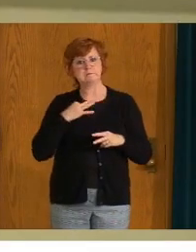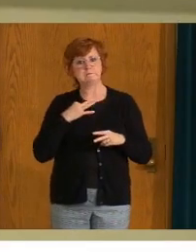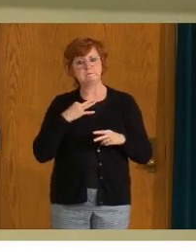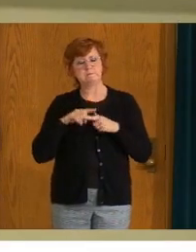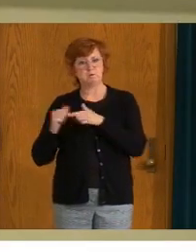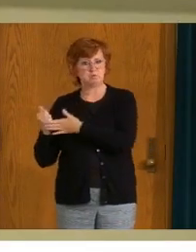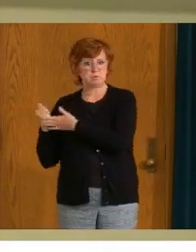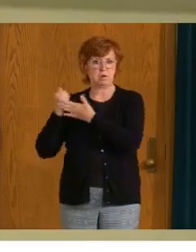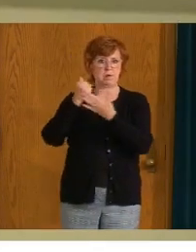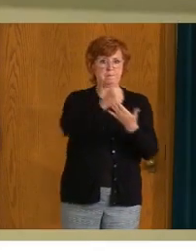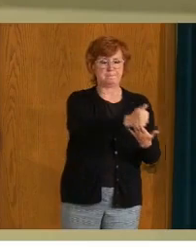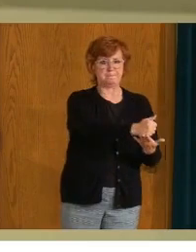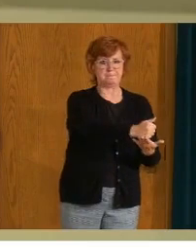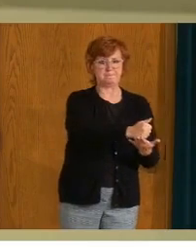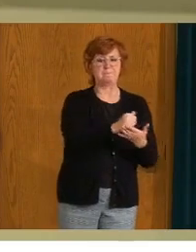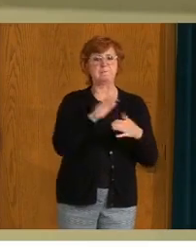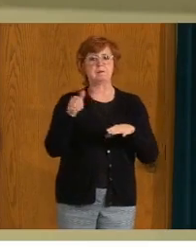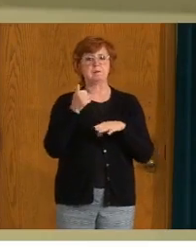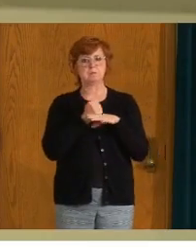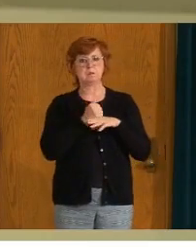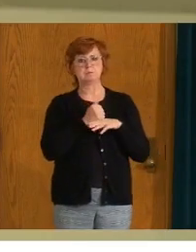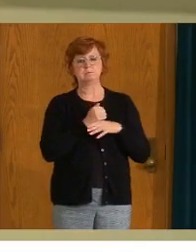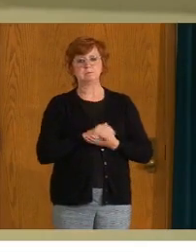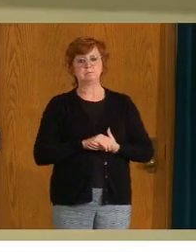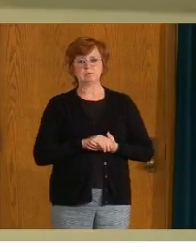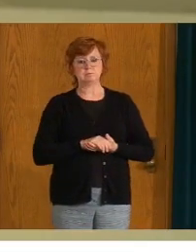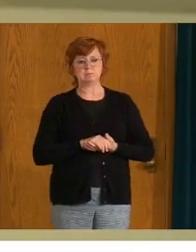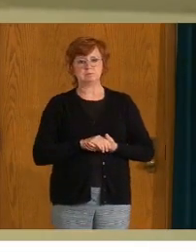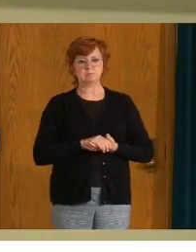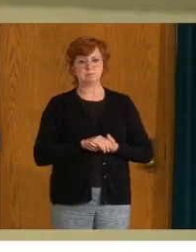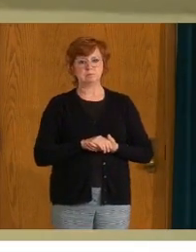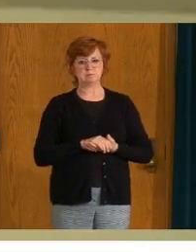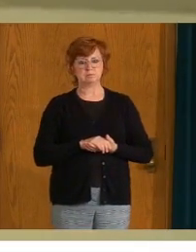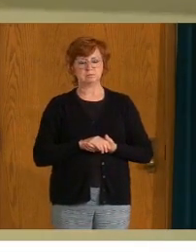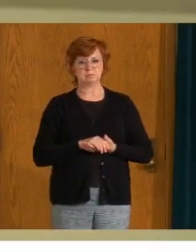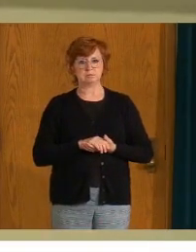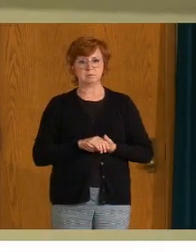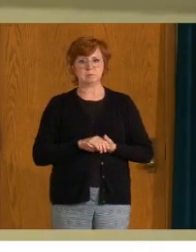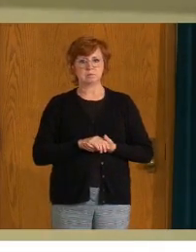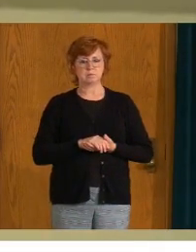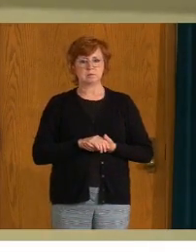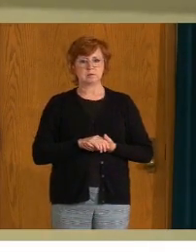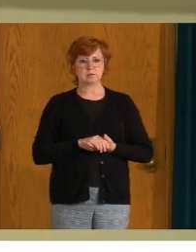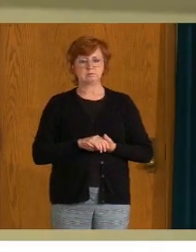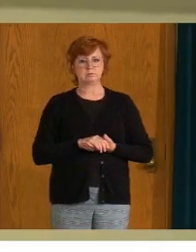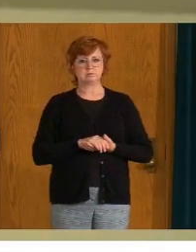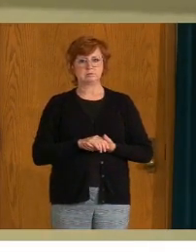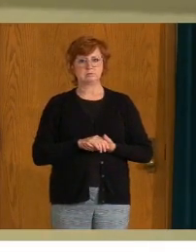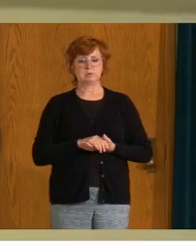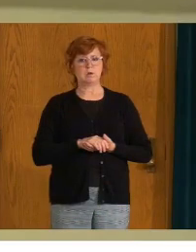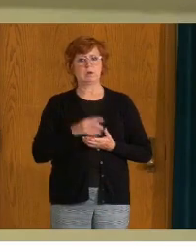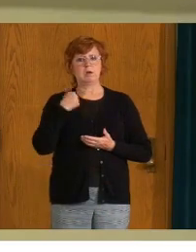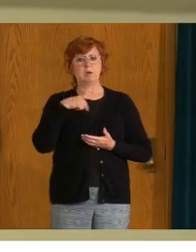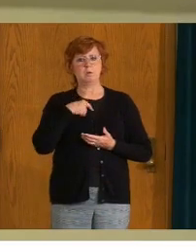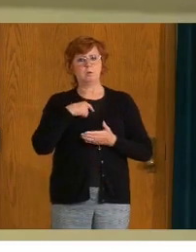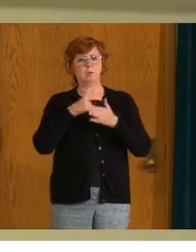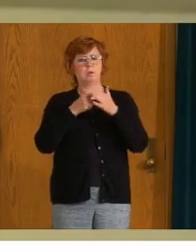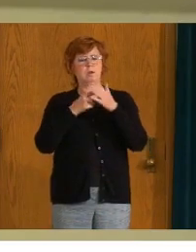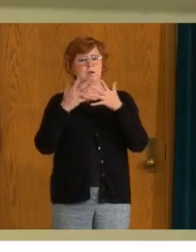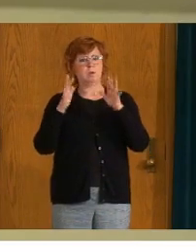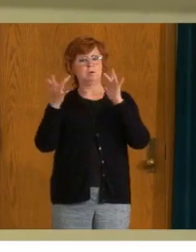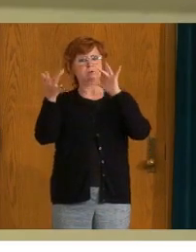to set up in various locations. There's also been a lot of work with different organizations in order to bring